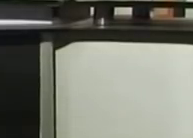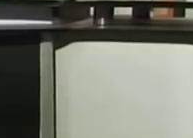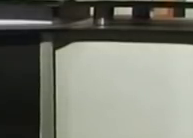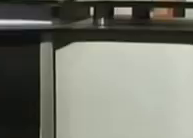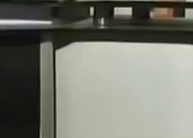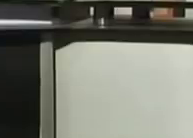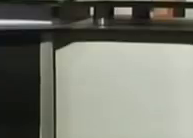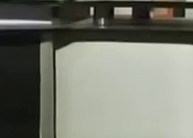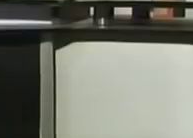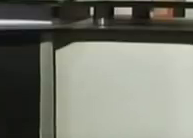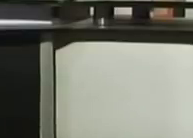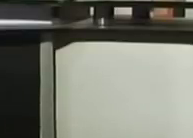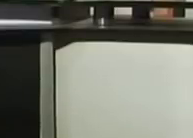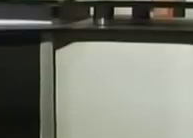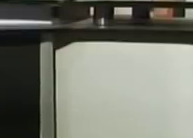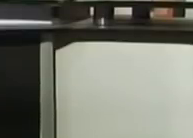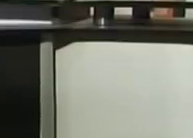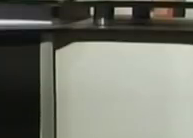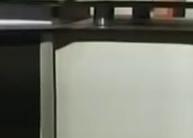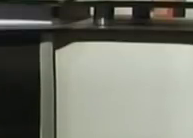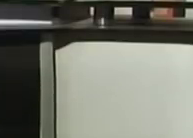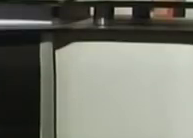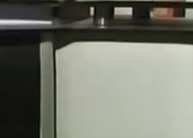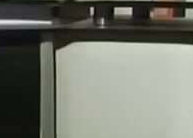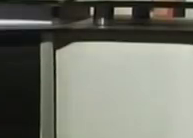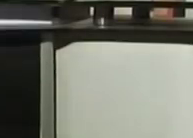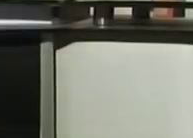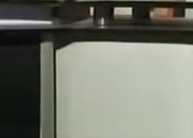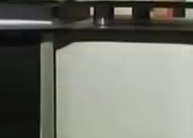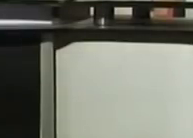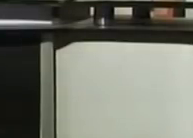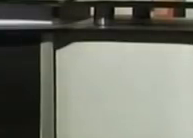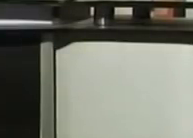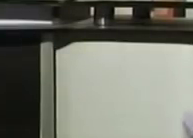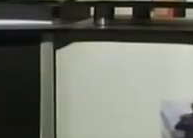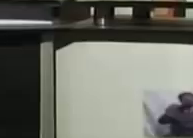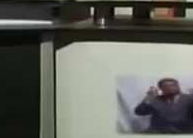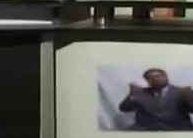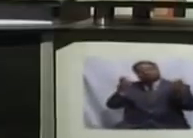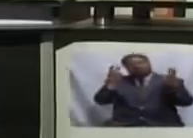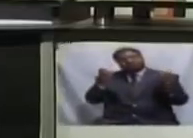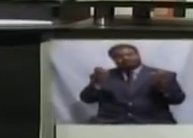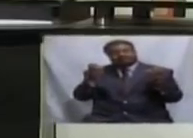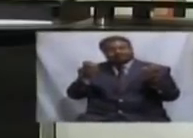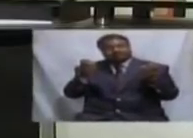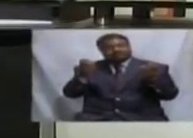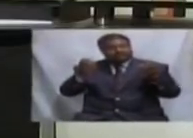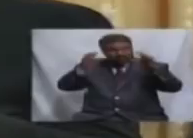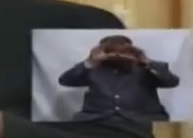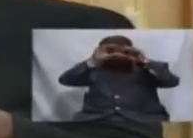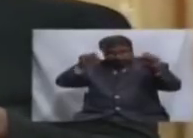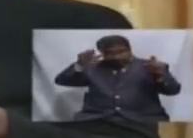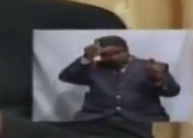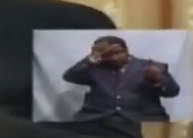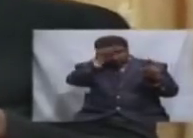and our sign language interpreter this evening is Pastor Johannes. Stories making headlines in the news tonight. President Edgar